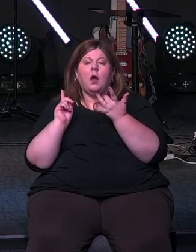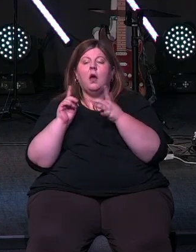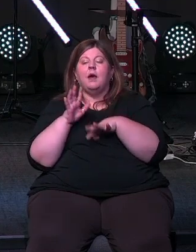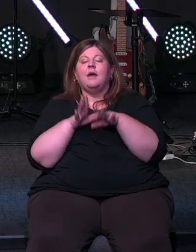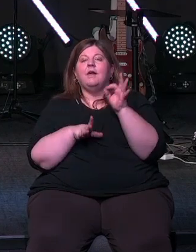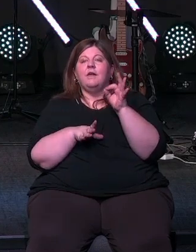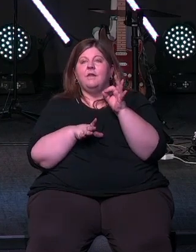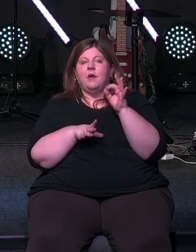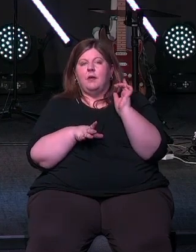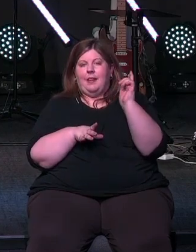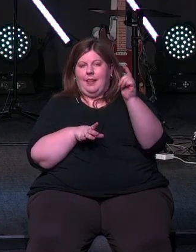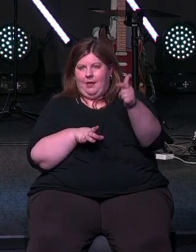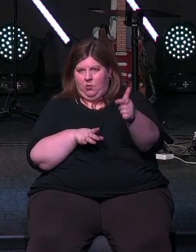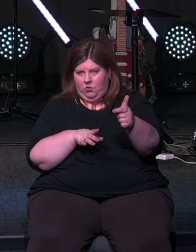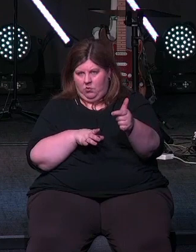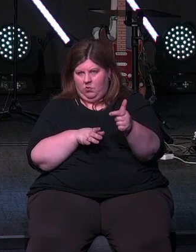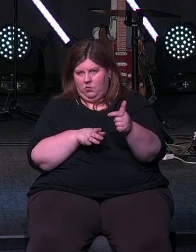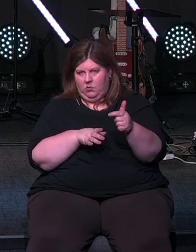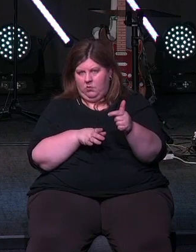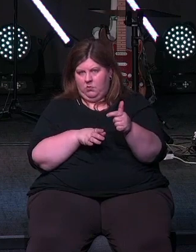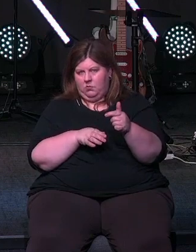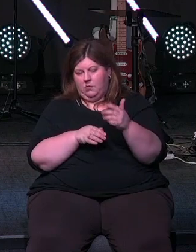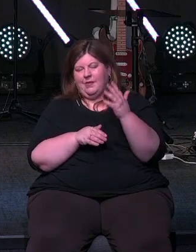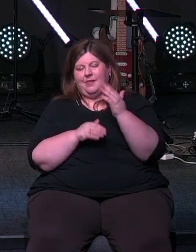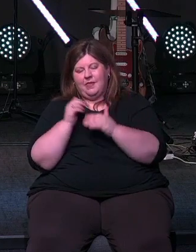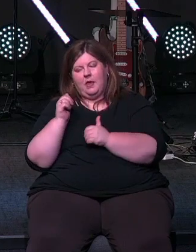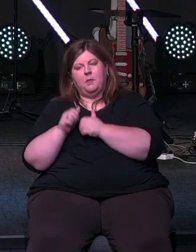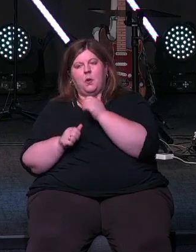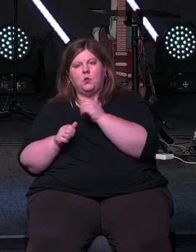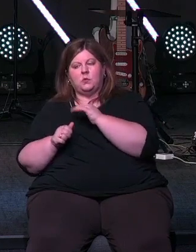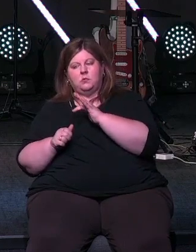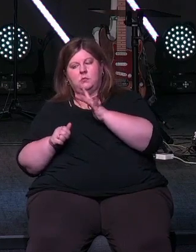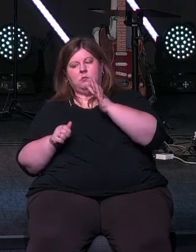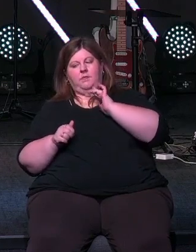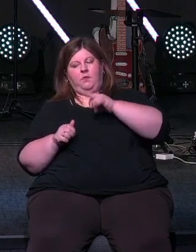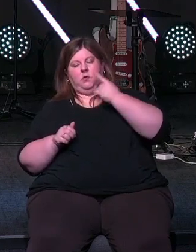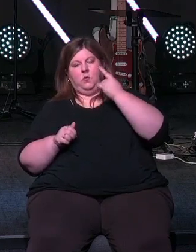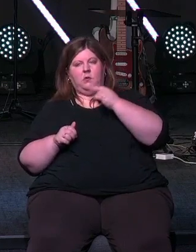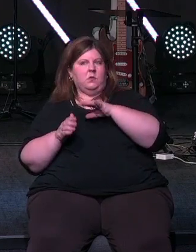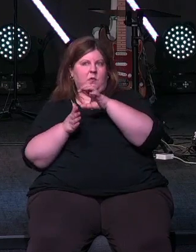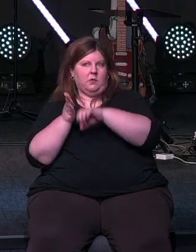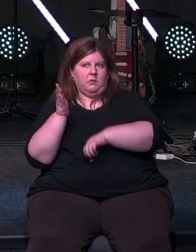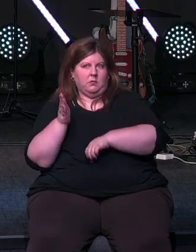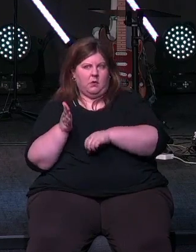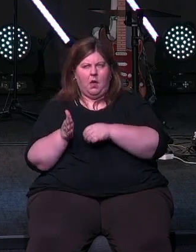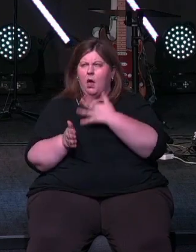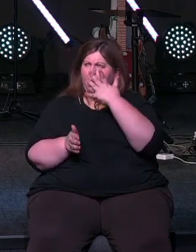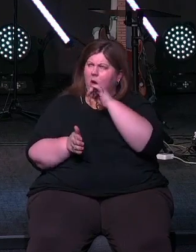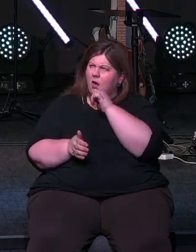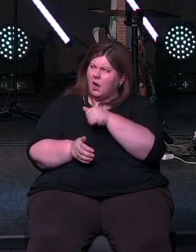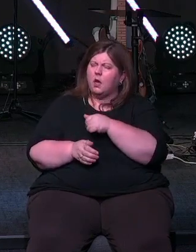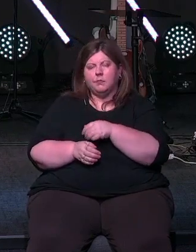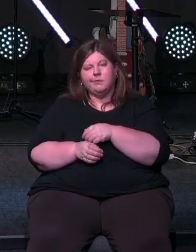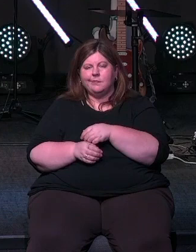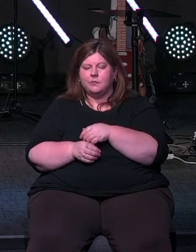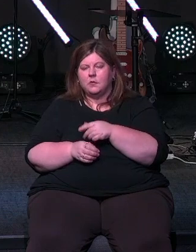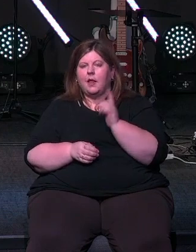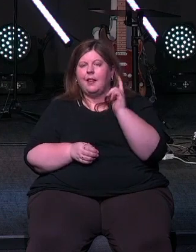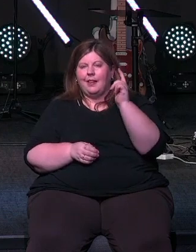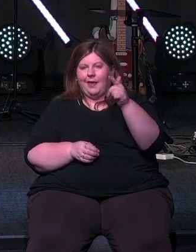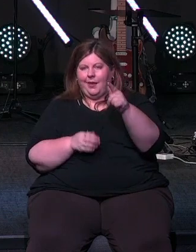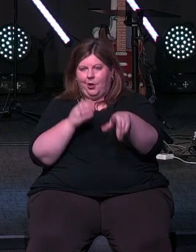in a later manuscript than the most original one. So they exclude it. If you're wondering, why is that not in? Here,